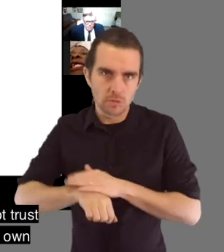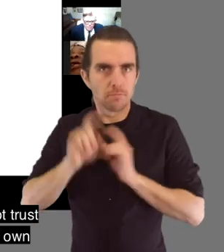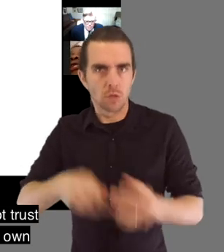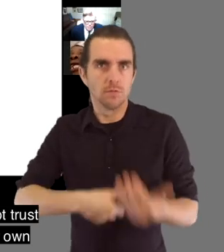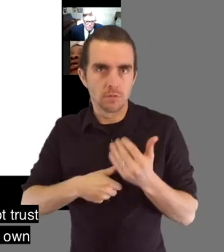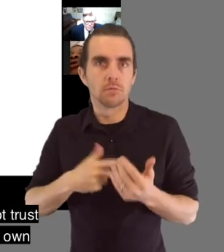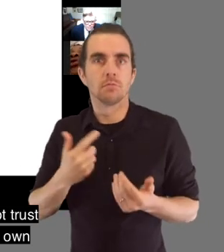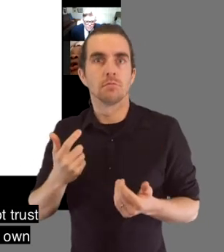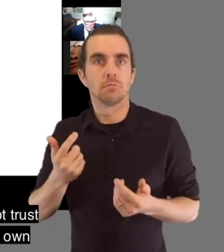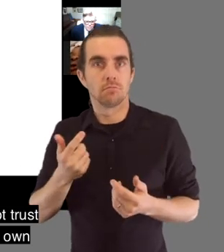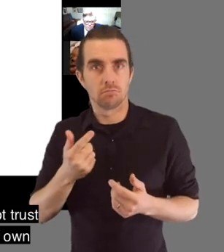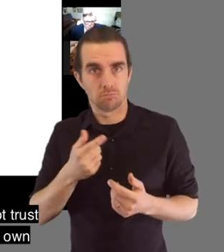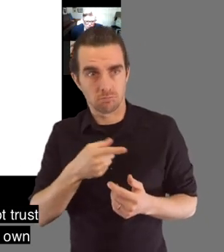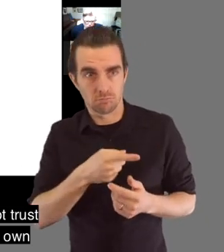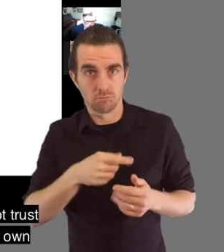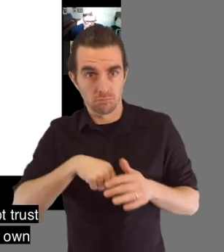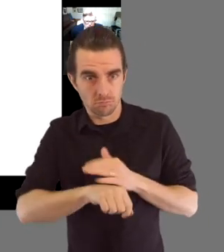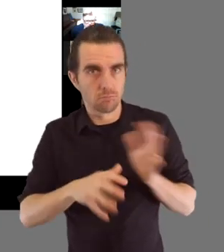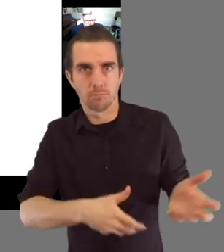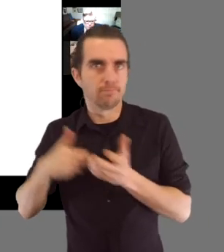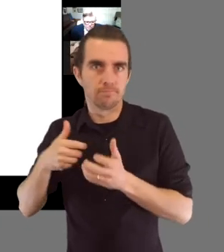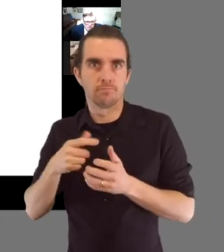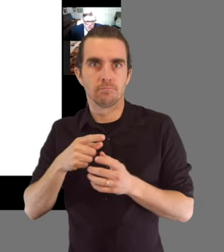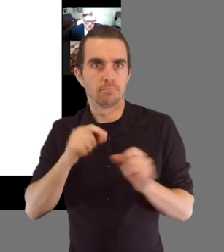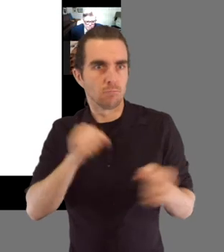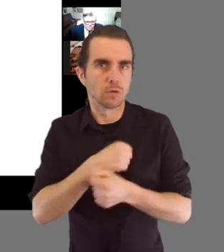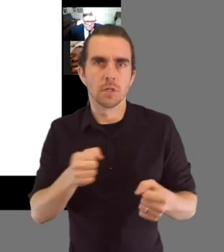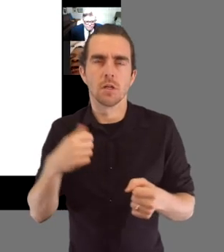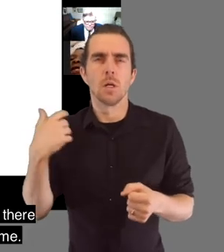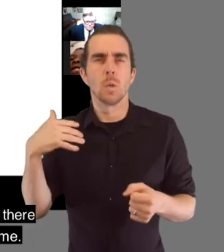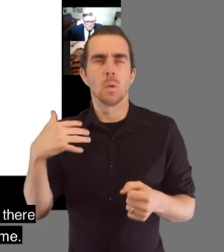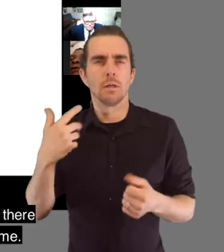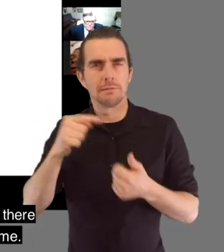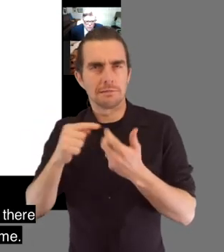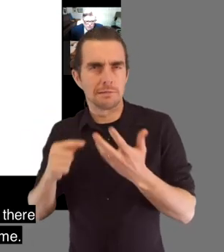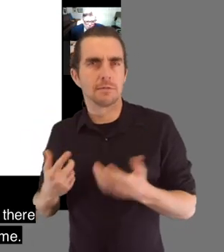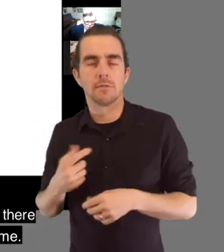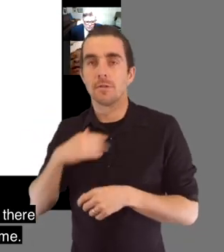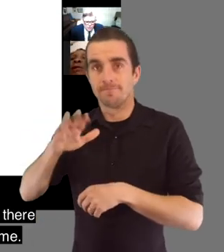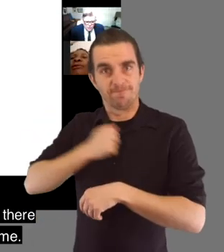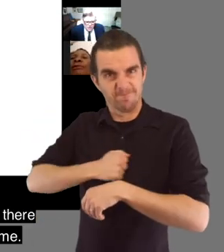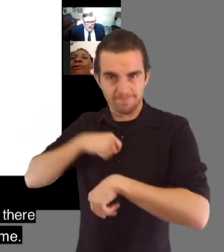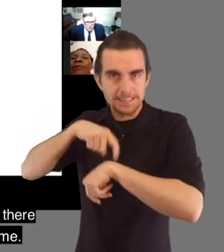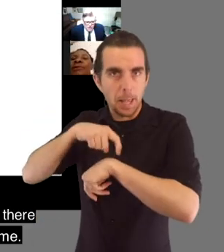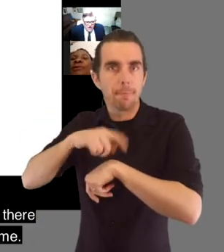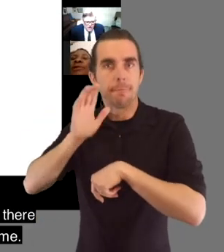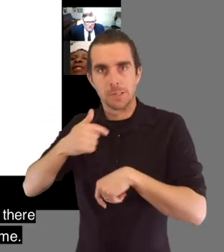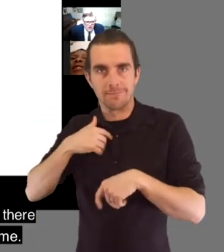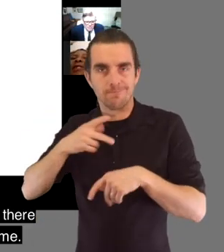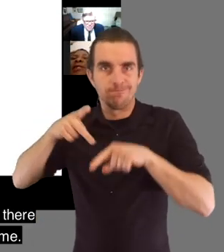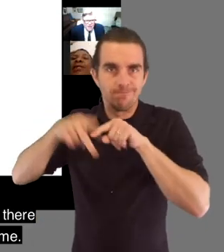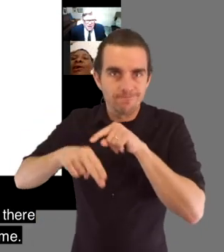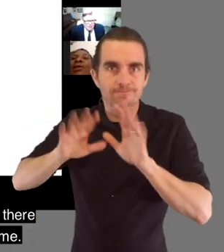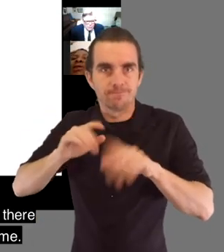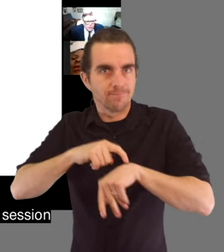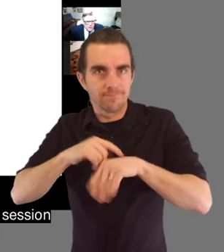they cannot trust you to look after your child, your own child. Thank you. So there's a lot that is happening. Okay, I have to stop you there as we're running out of time.